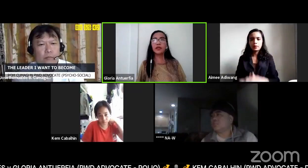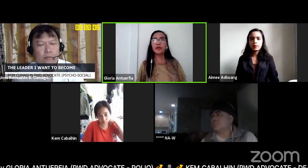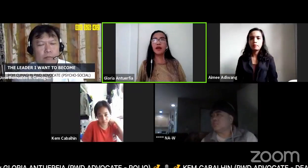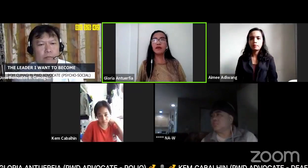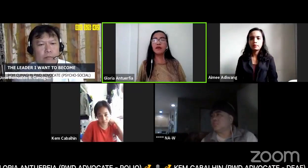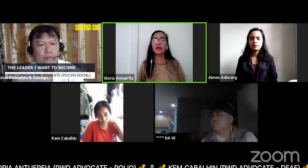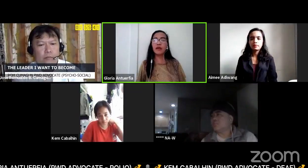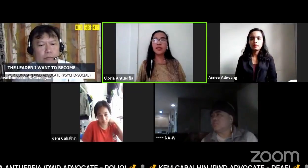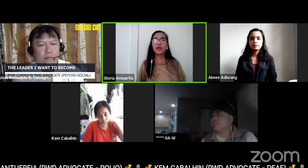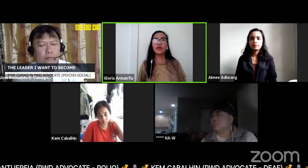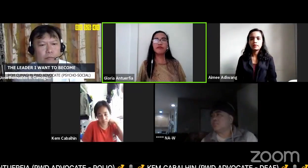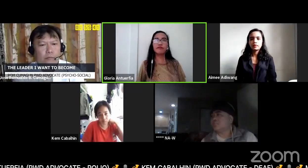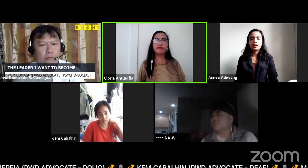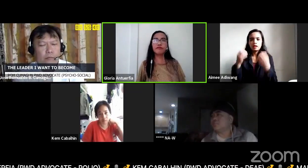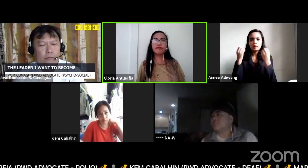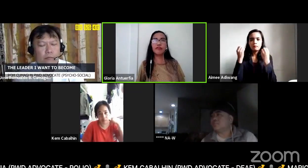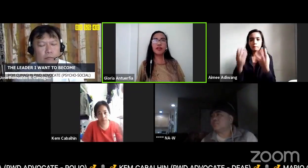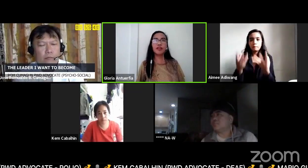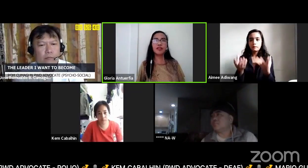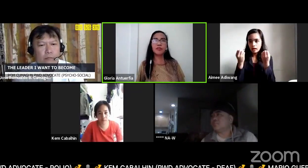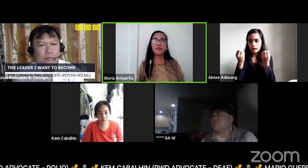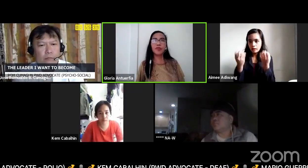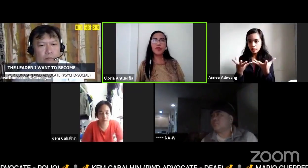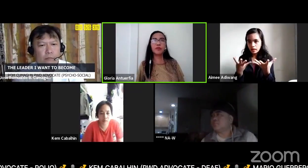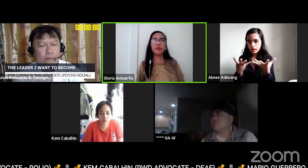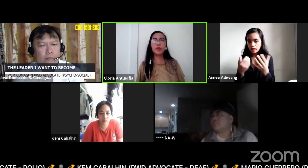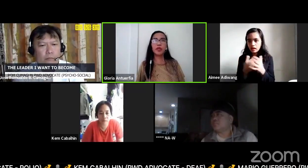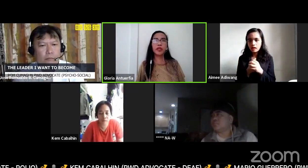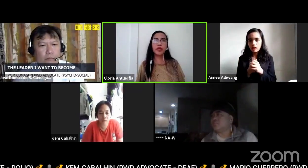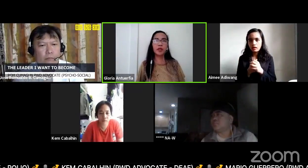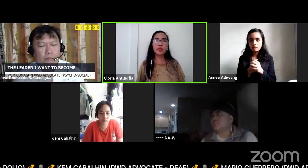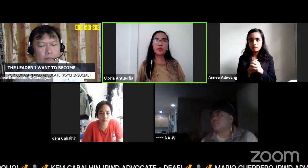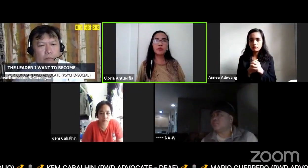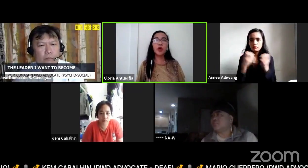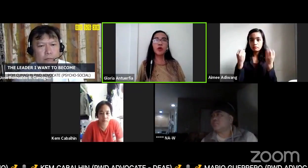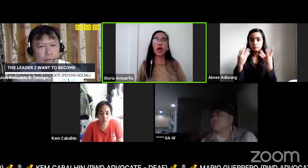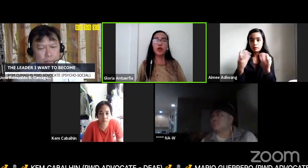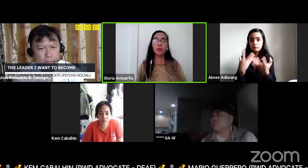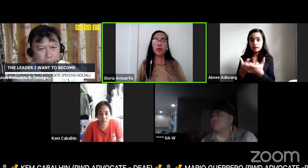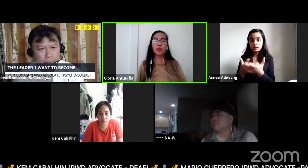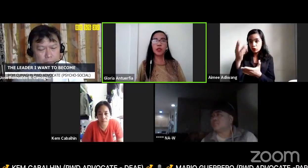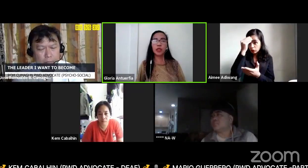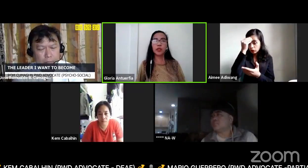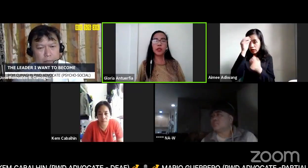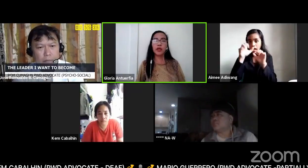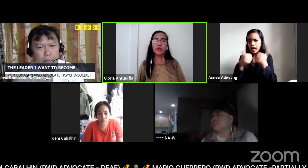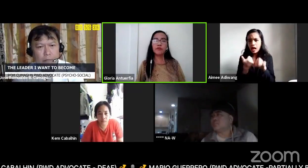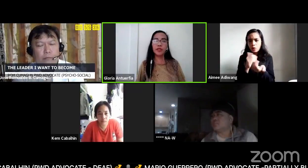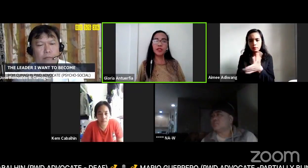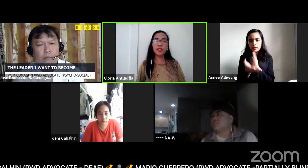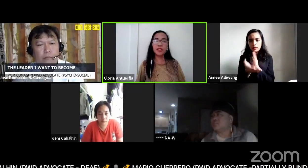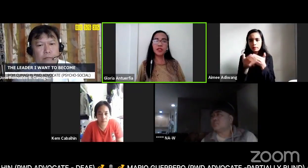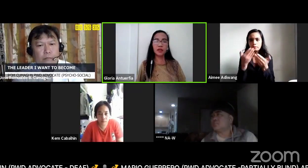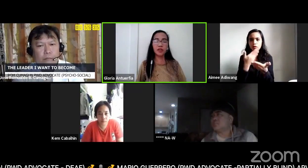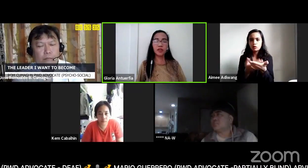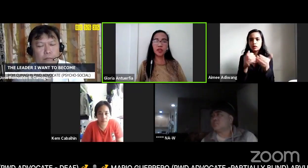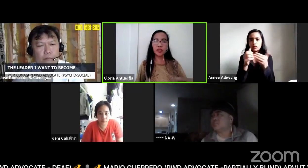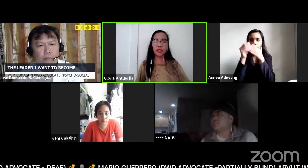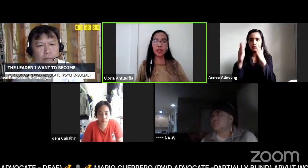there are lots of for me to learn about on how to be a good leader.